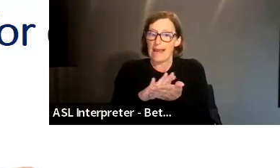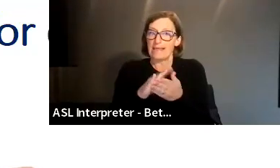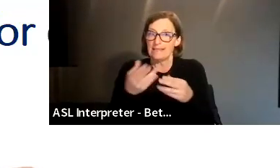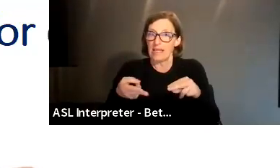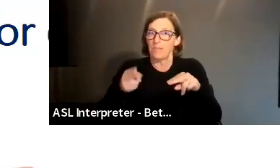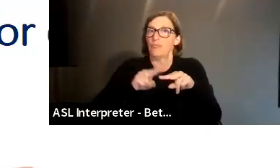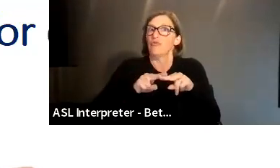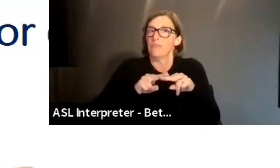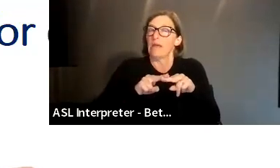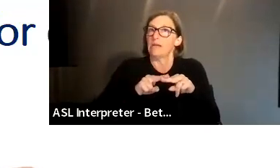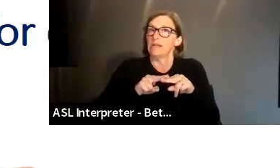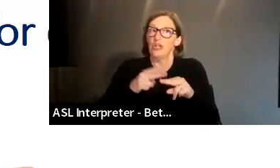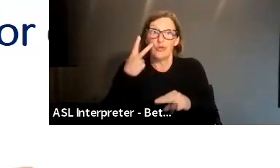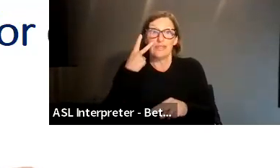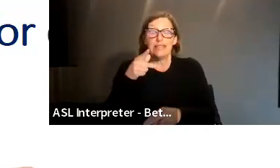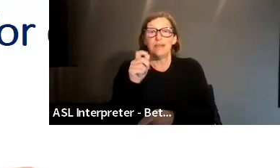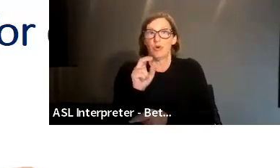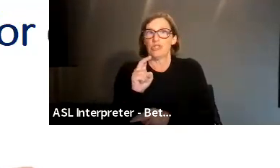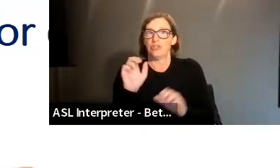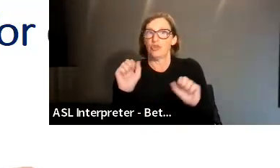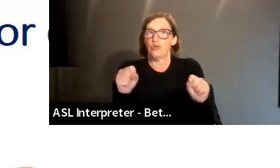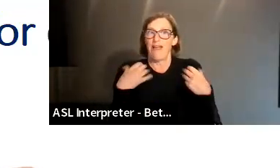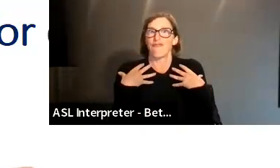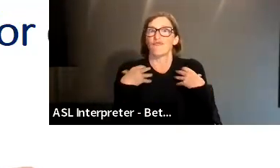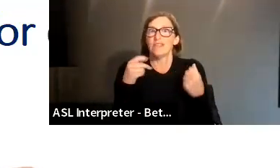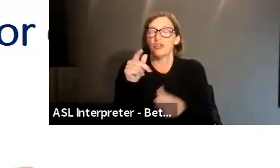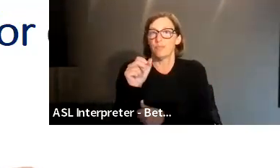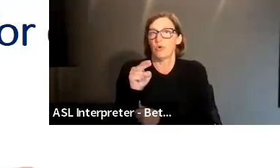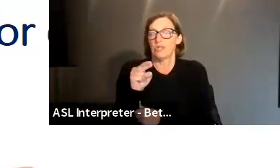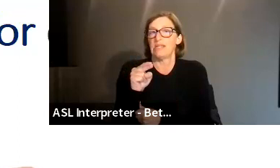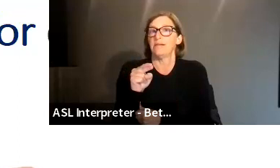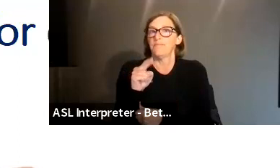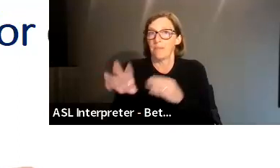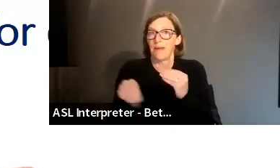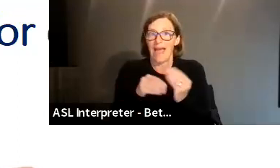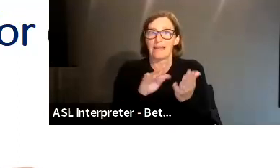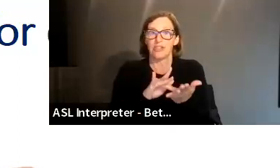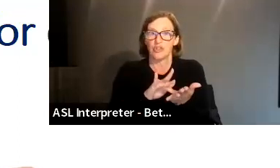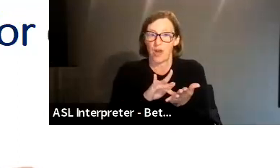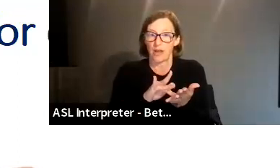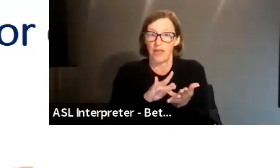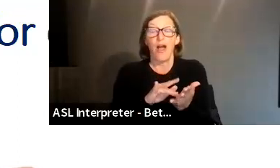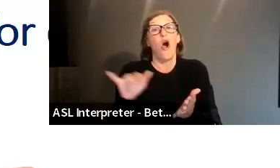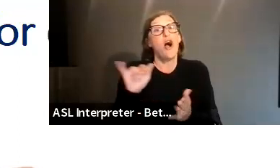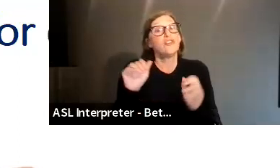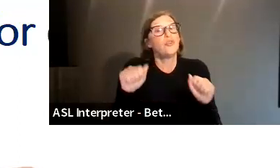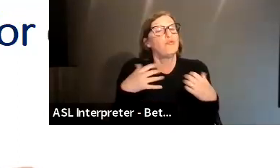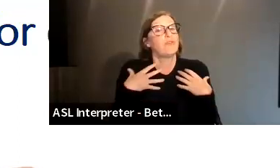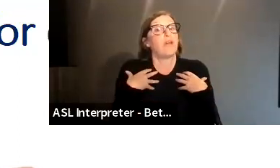of the protein. So we could rescue the protein low levels by adding the drug. And importantly, we can rescue